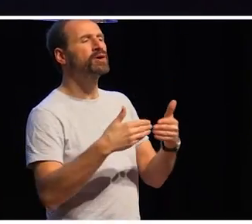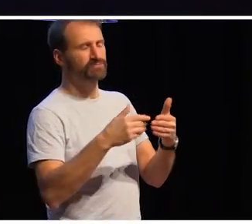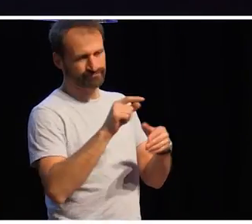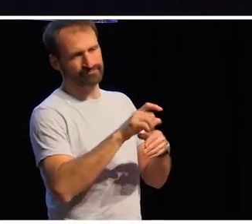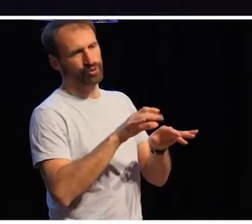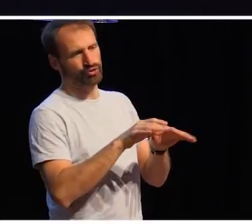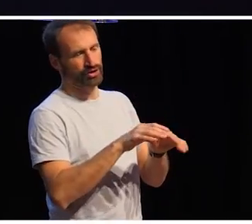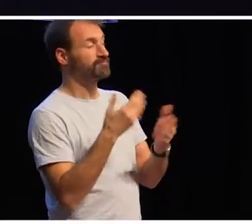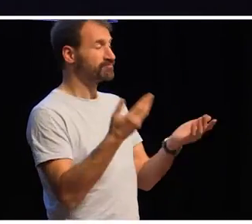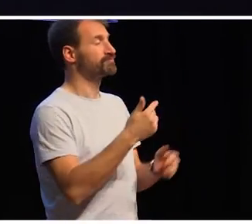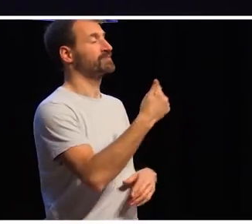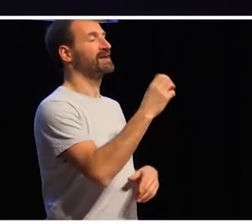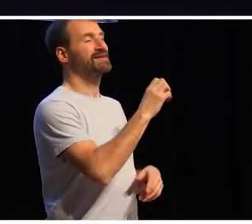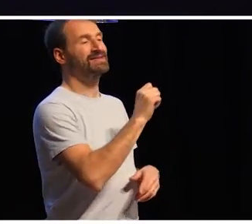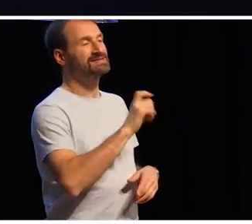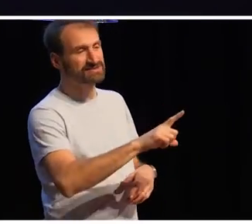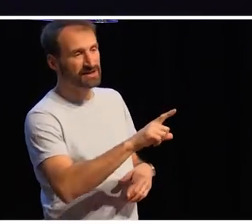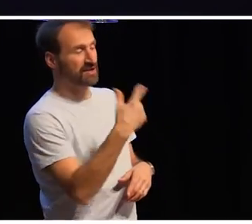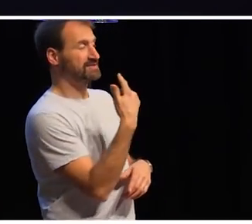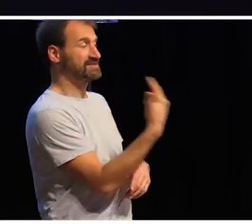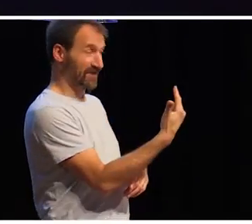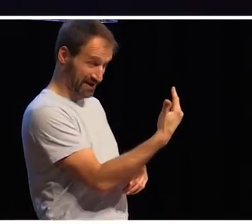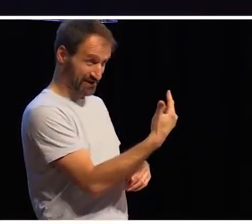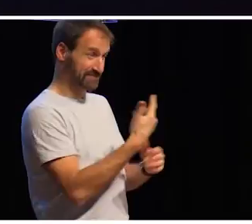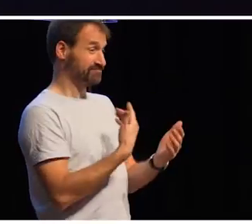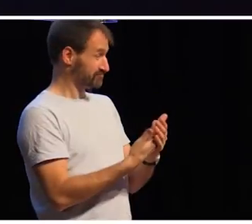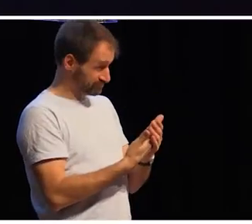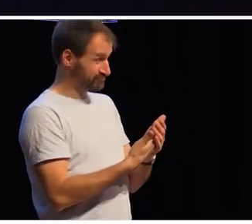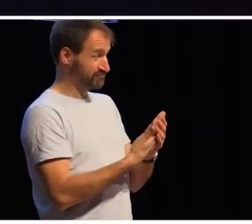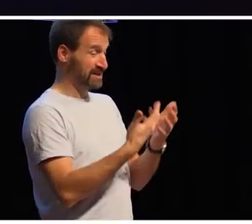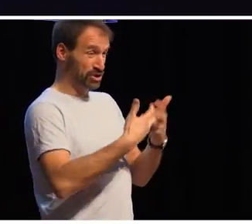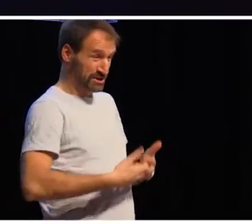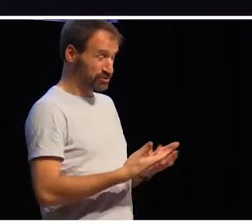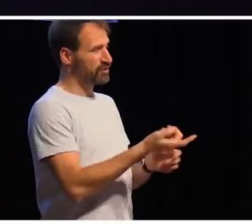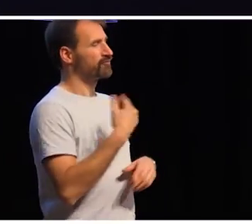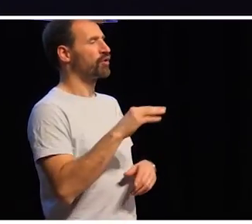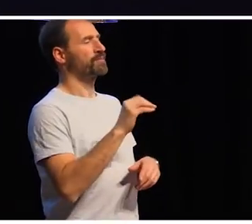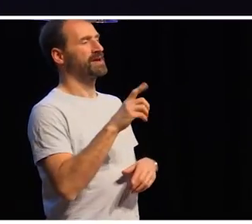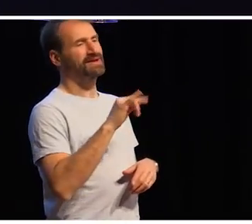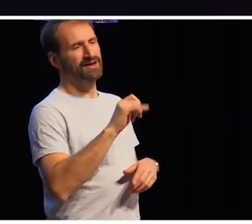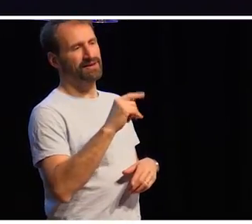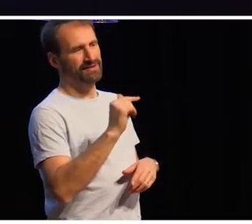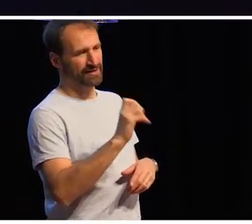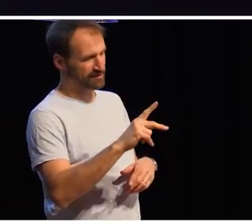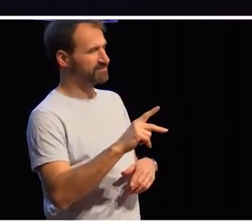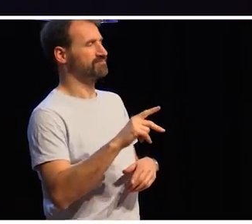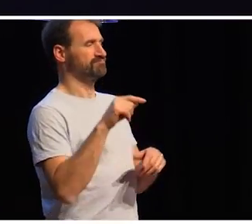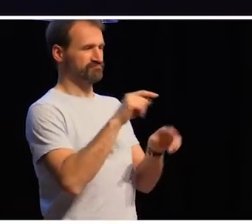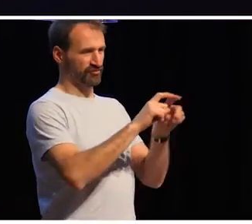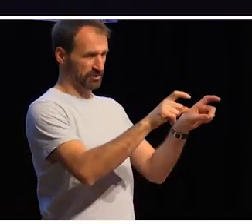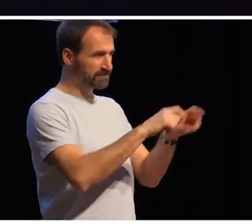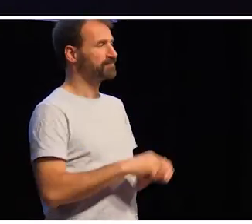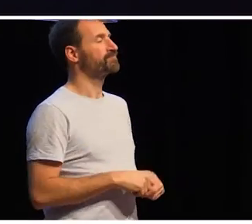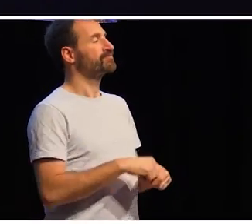In this case, the processor is from the MediaTek company. The architecture instruction set is MIPS. And the operating system